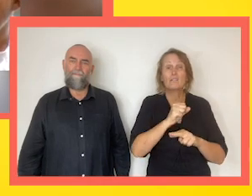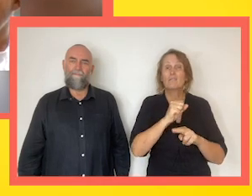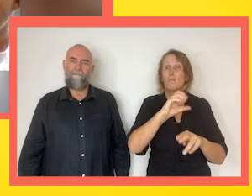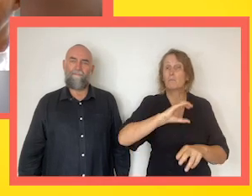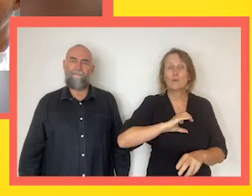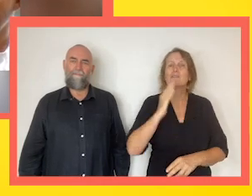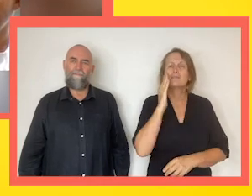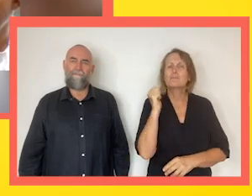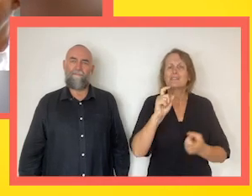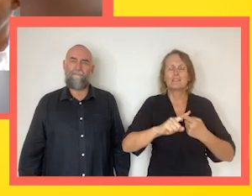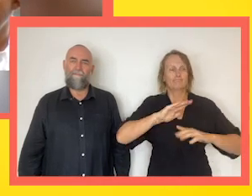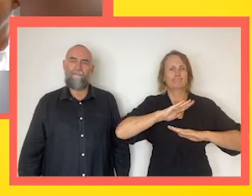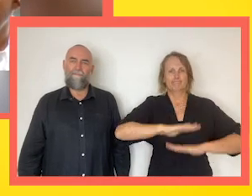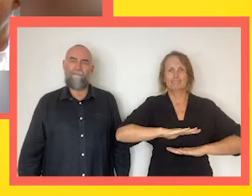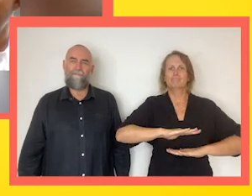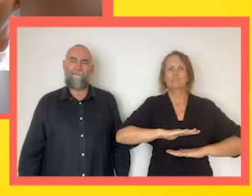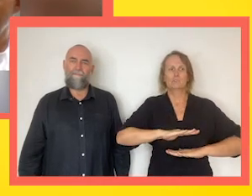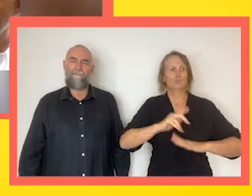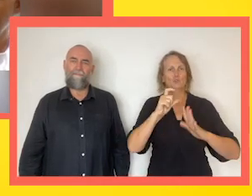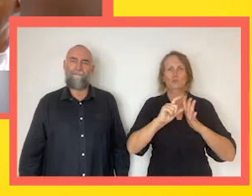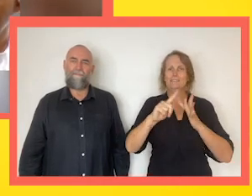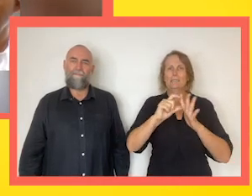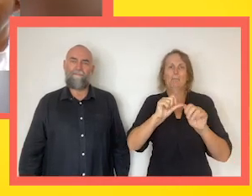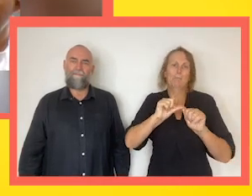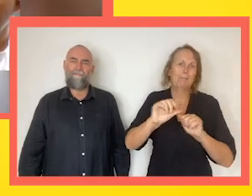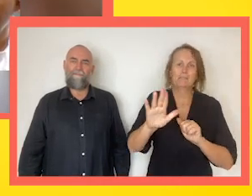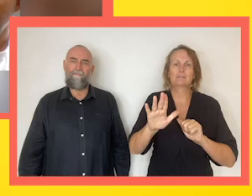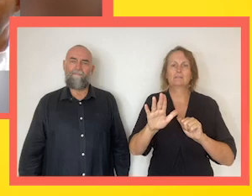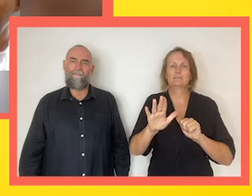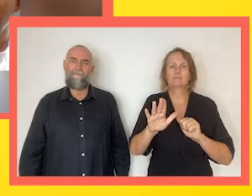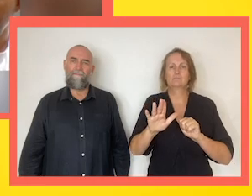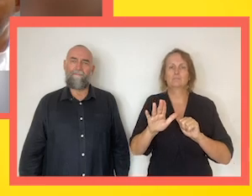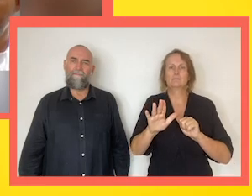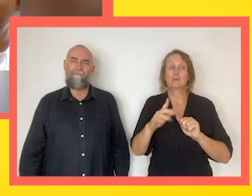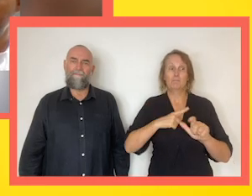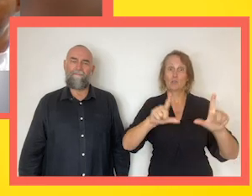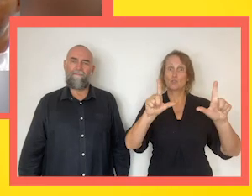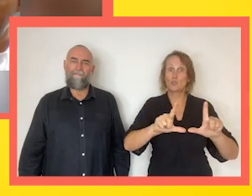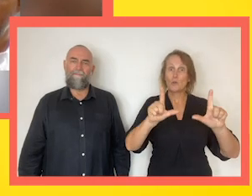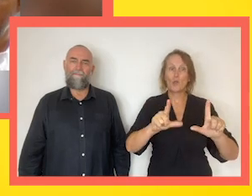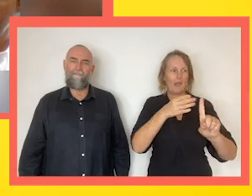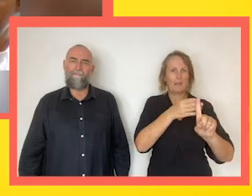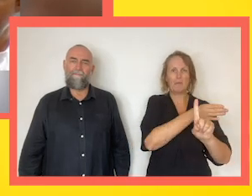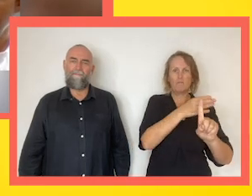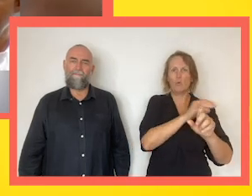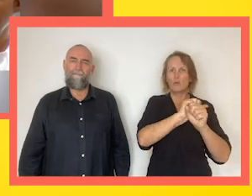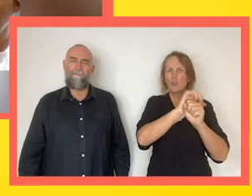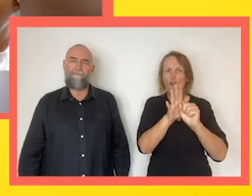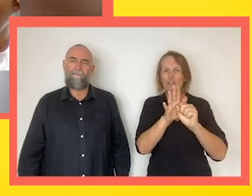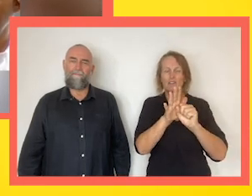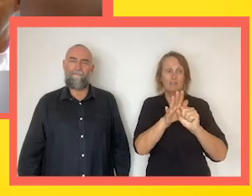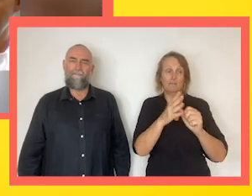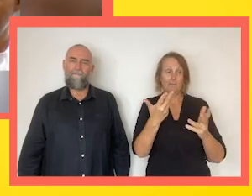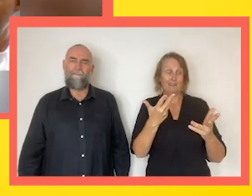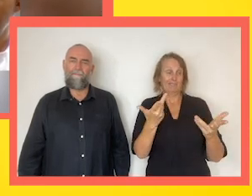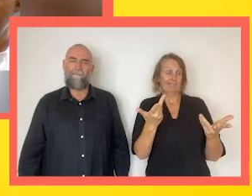satisfied with what you put in and know there was nothing else that you could have done. Because like that Tokyo cycle, COVID, there's so many things out